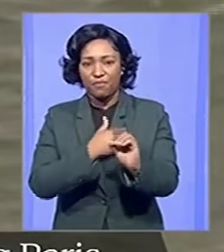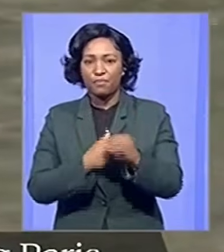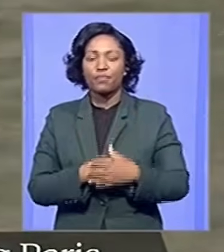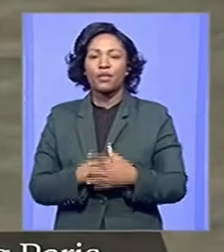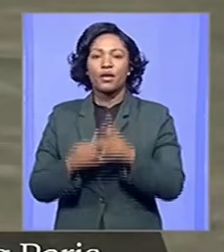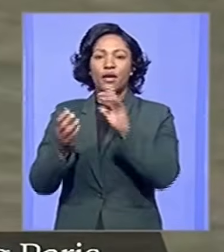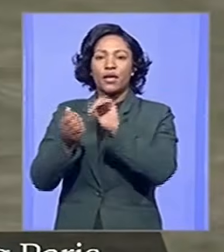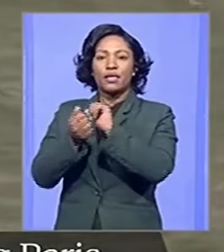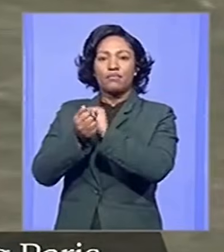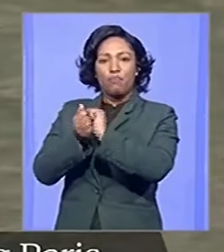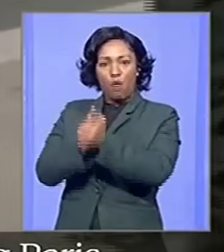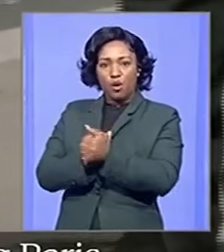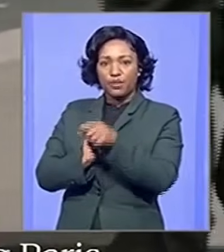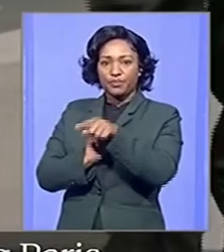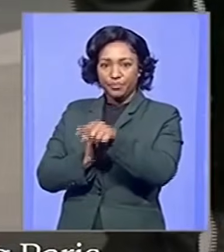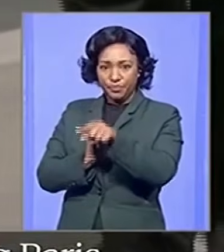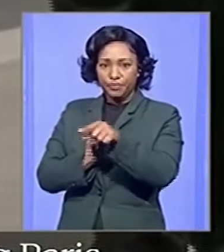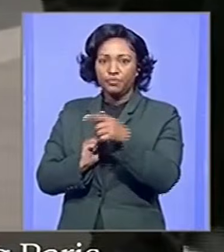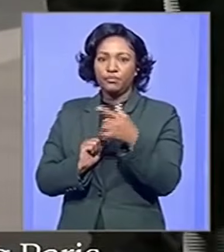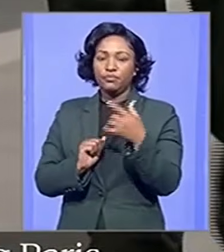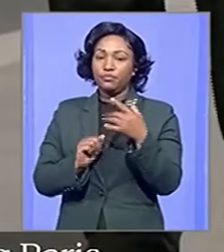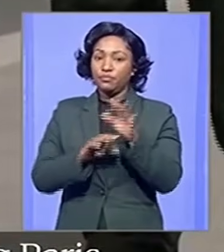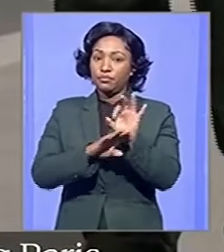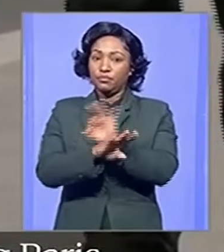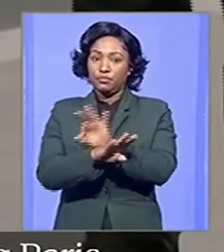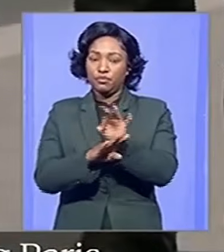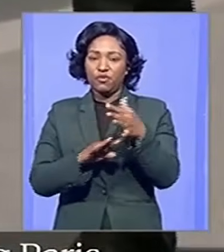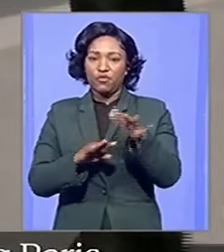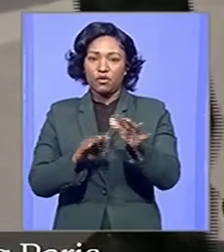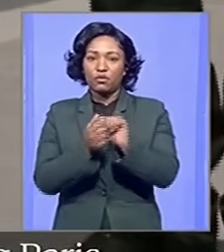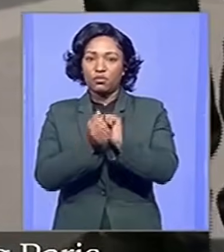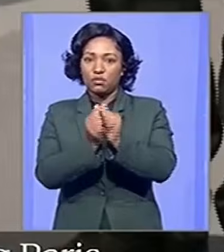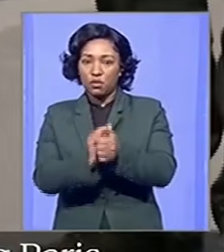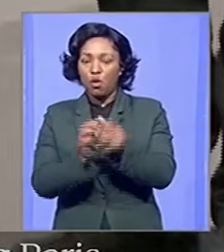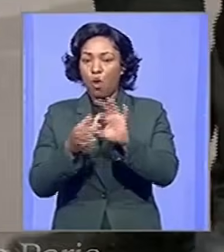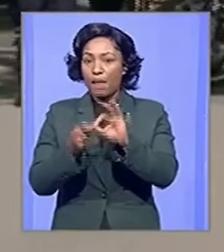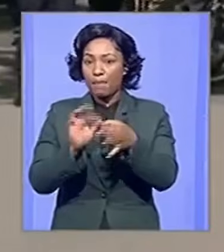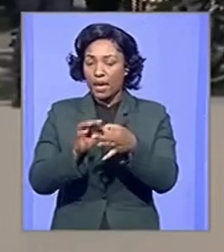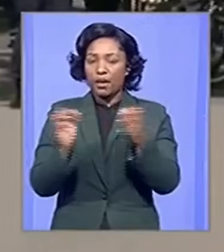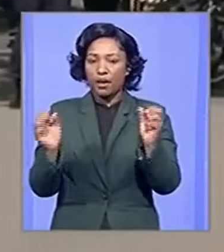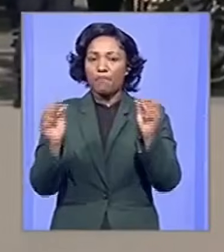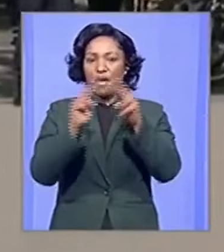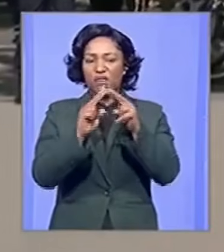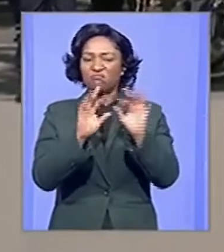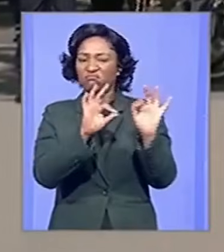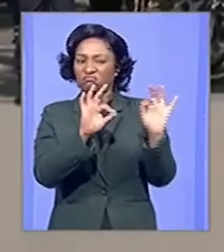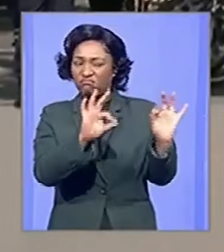Dipapading maemo a tshireletso a ka sehlohong ho bahlophisi ba di-Olimpiki Paris.